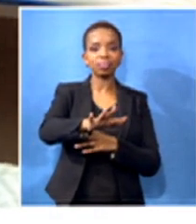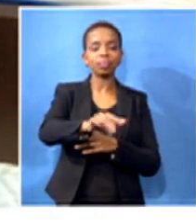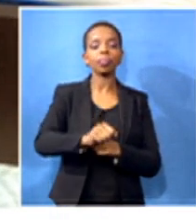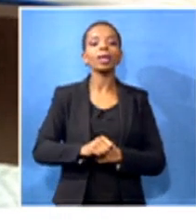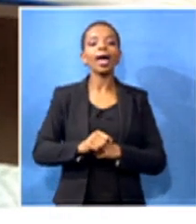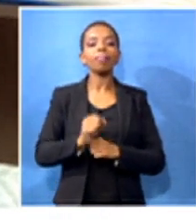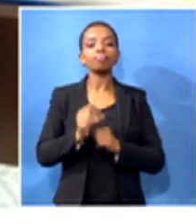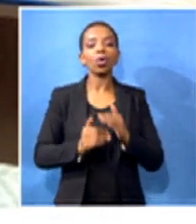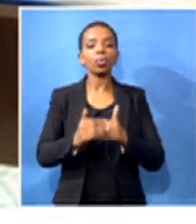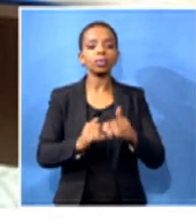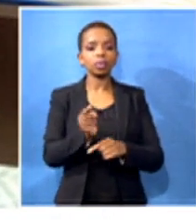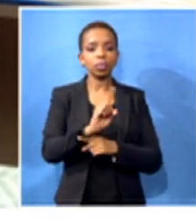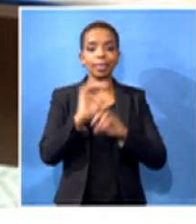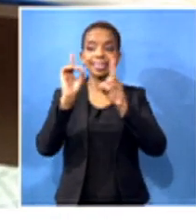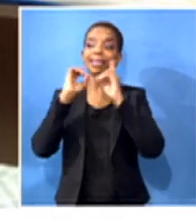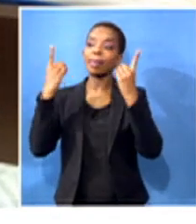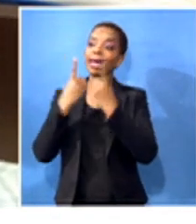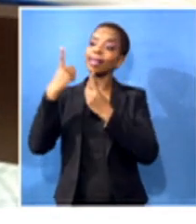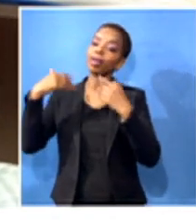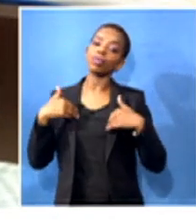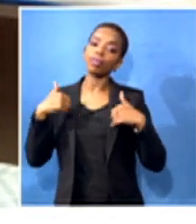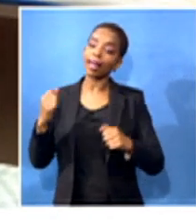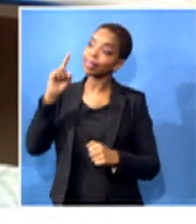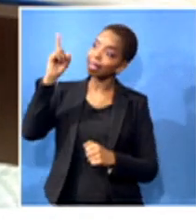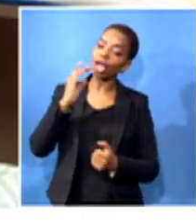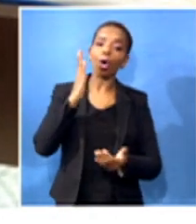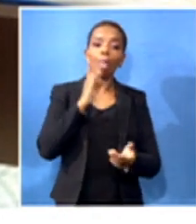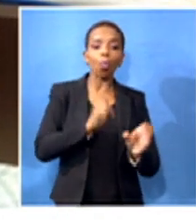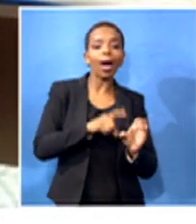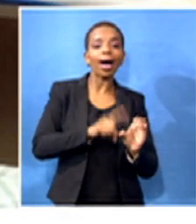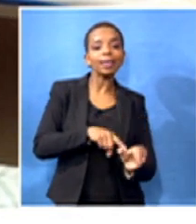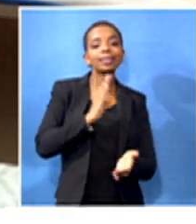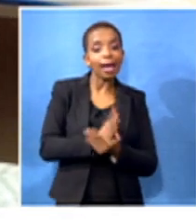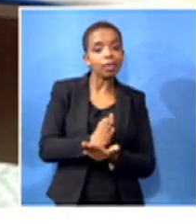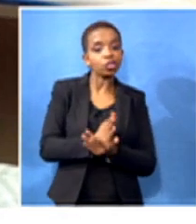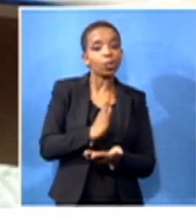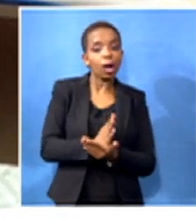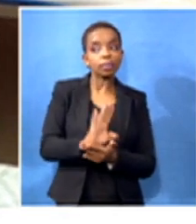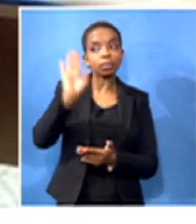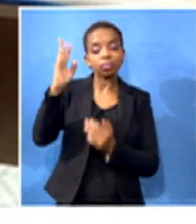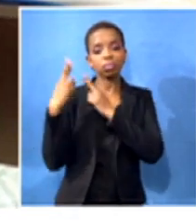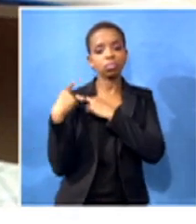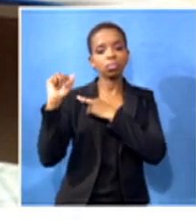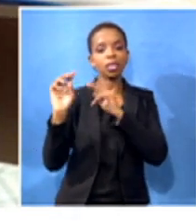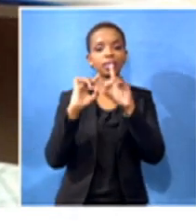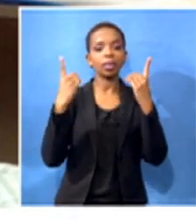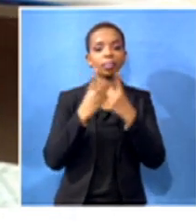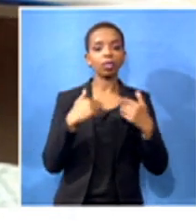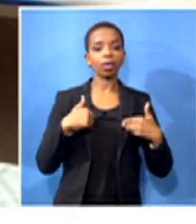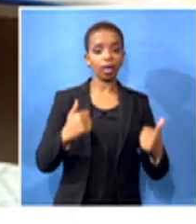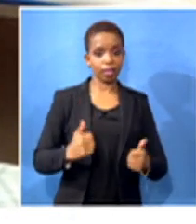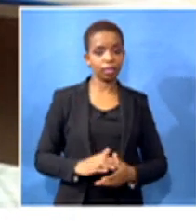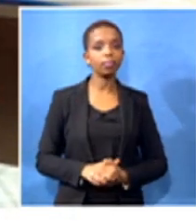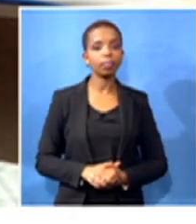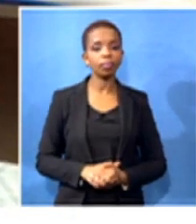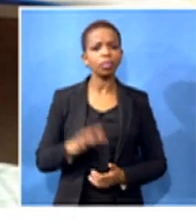which is responsible for quality assuring the specification and standard of these PPEs, did a pre-audit at the